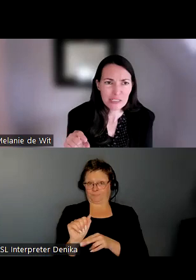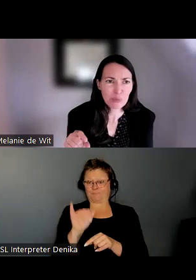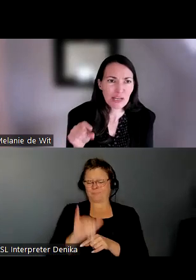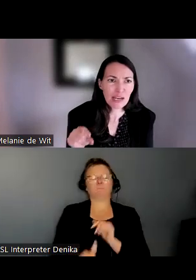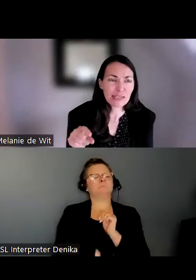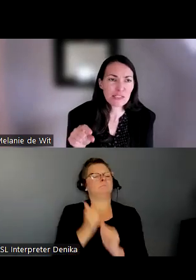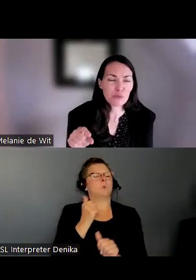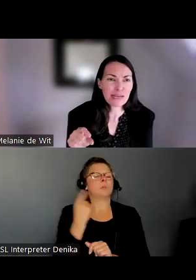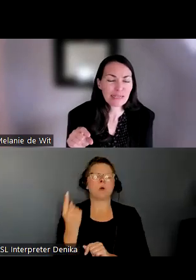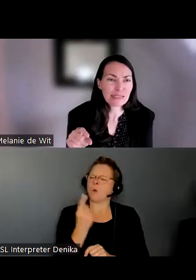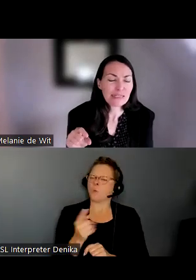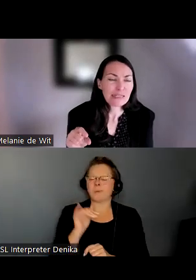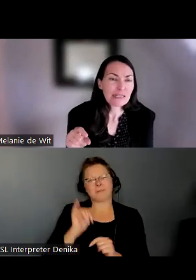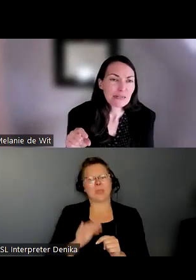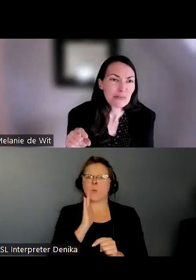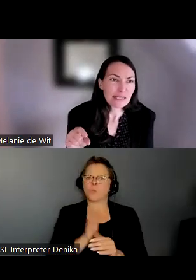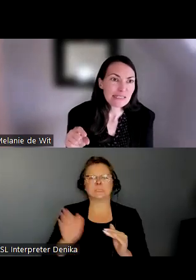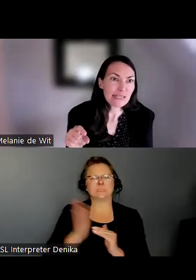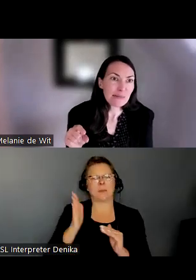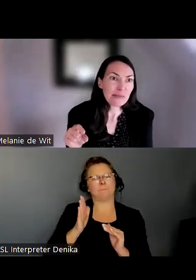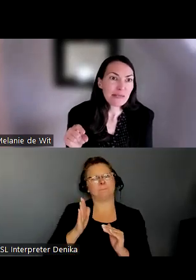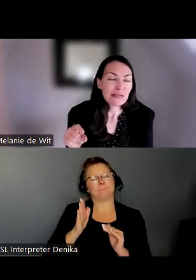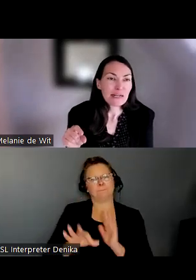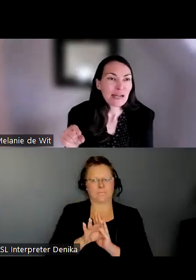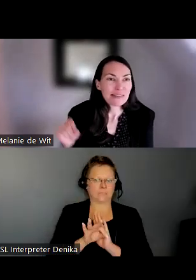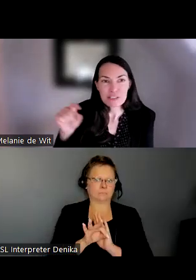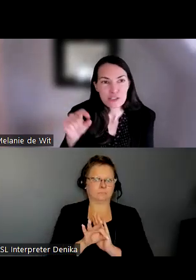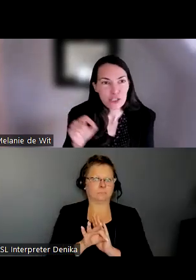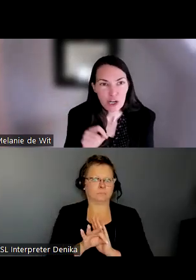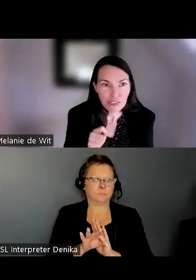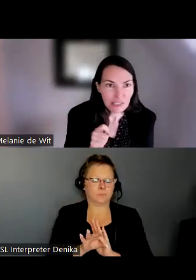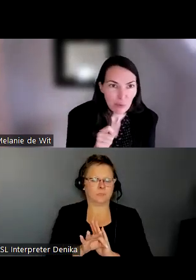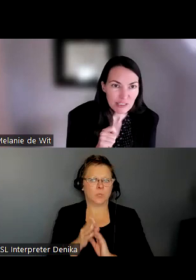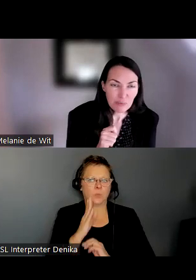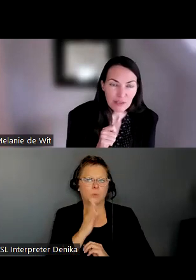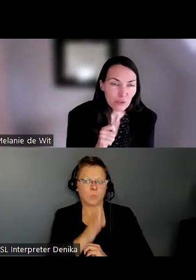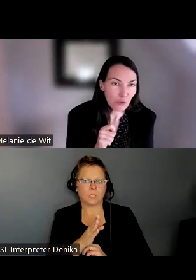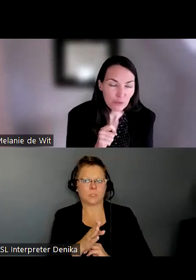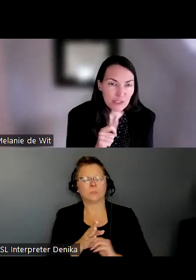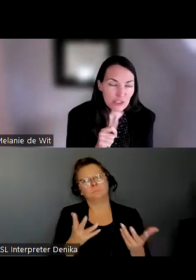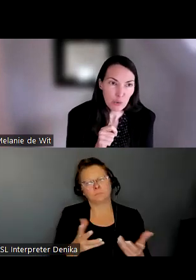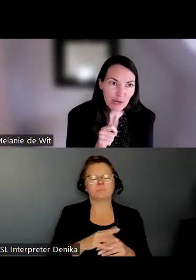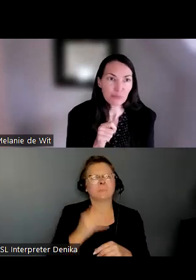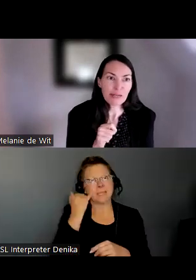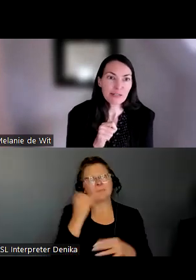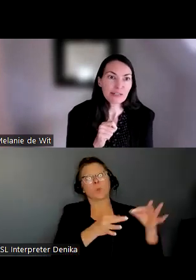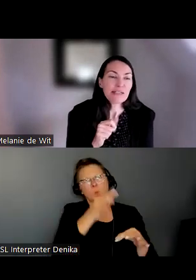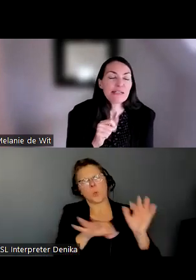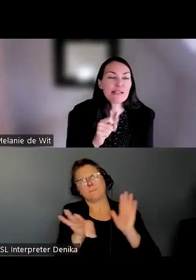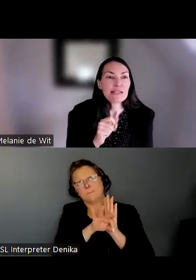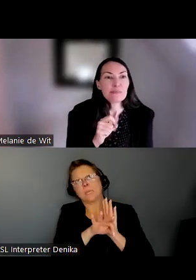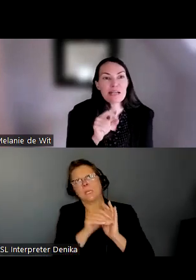always going to be the highest ranking SDM, unless there's a guardian appointed by the court, which is quite